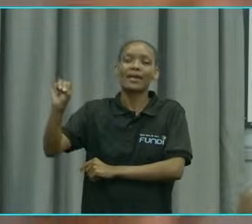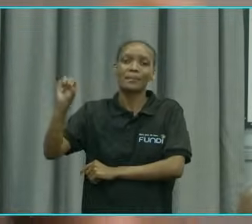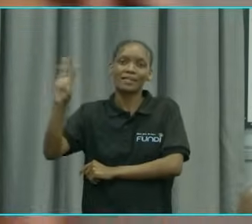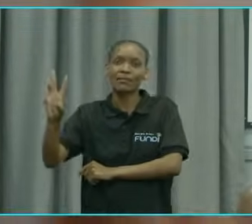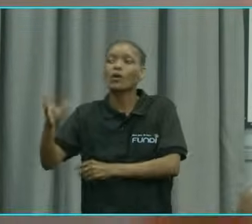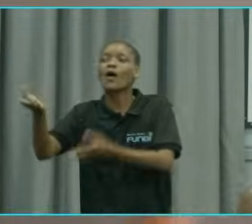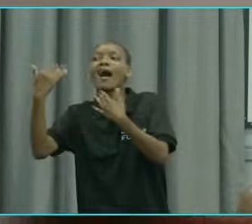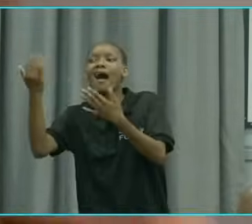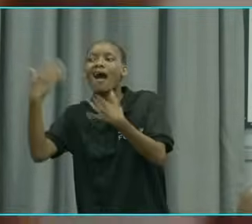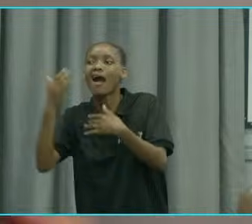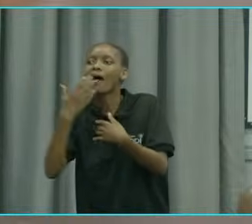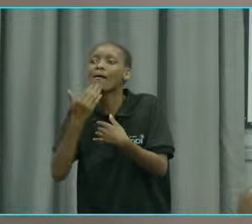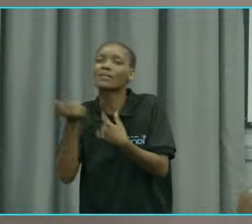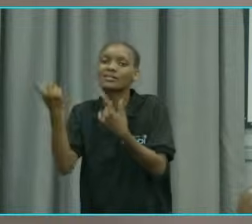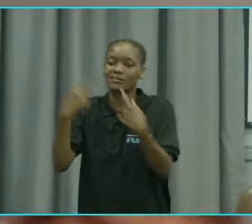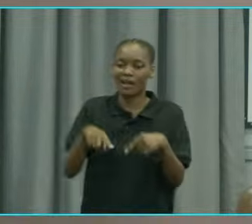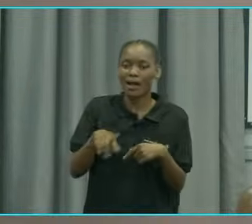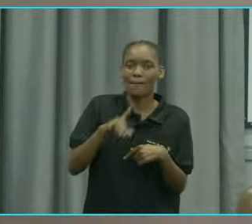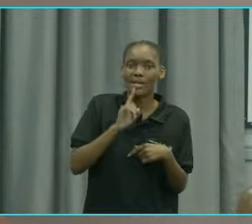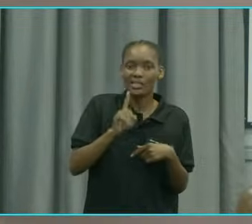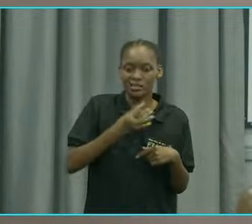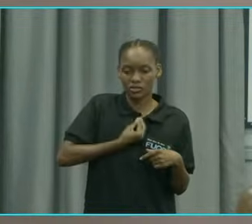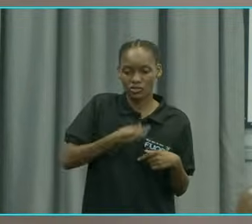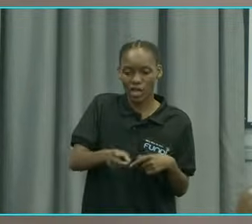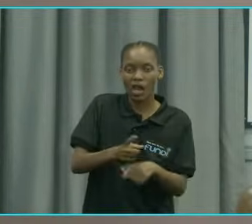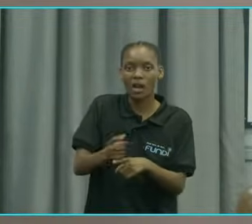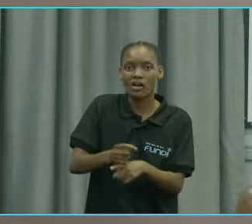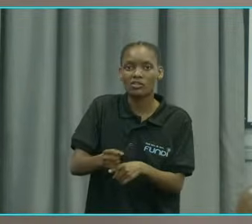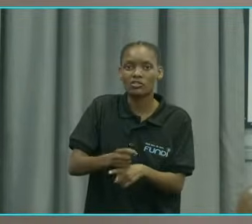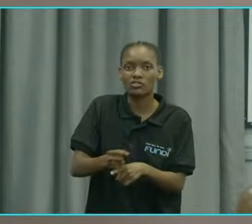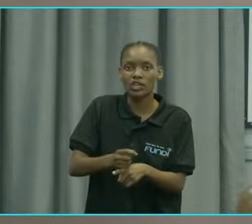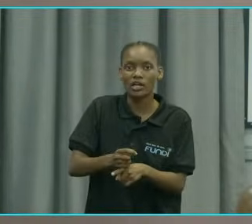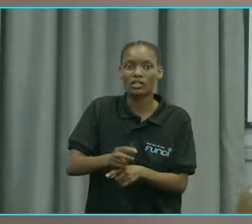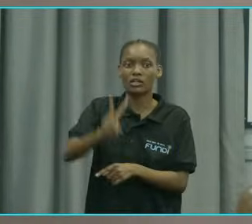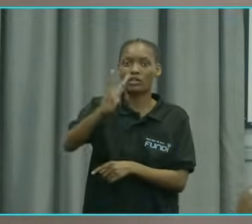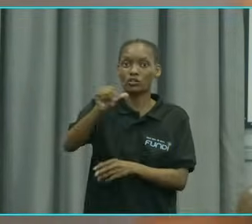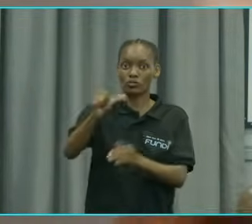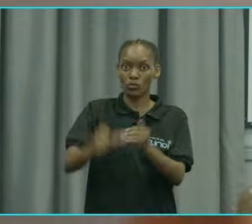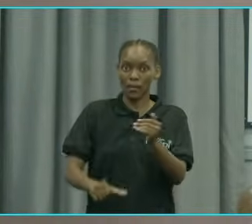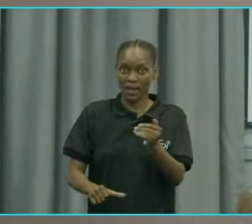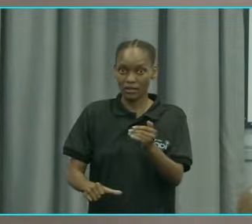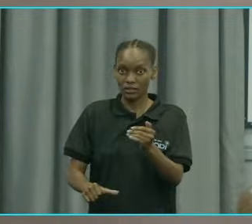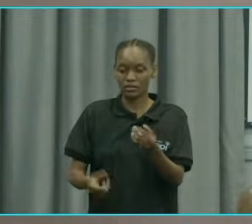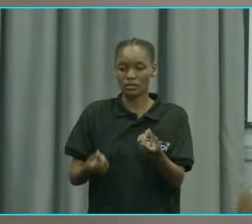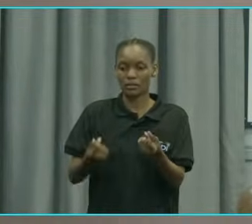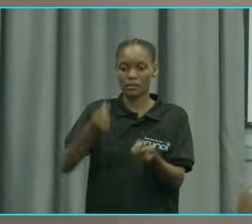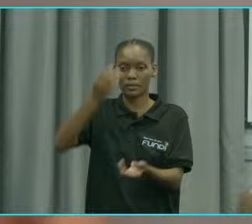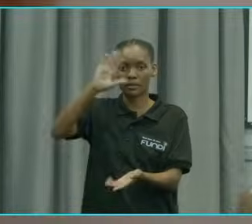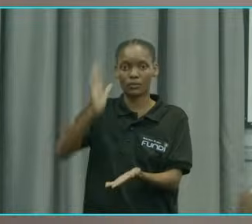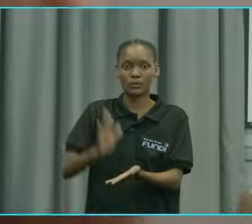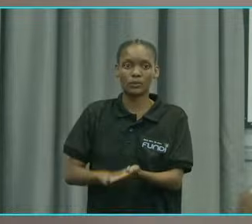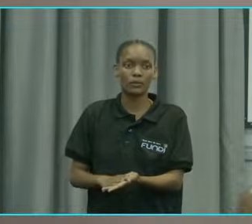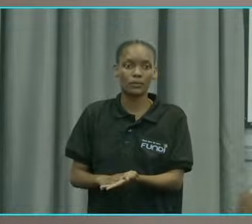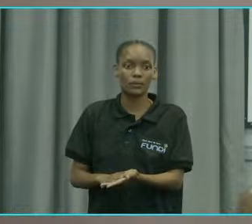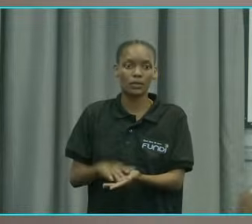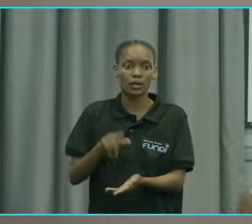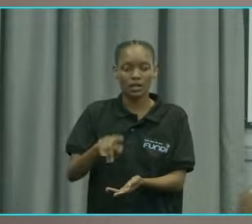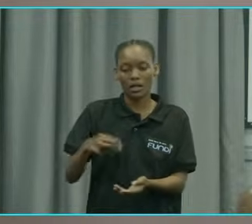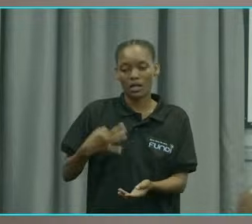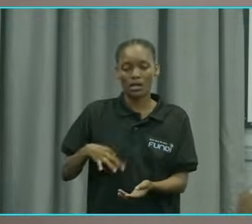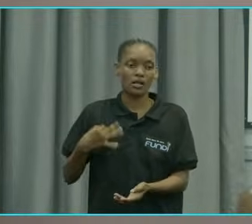spot. 2 months down the line, they ran out of funds. They sent the little girl home.